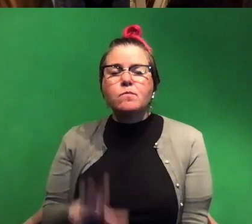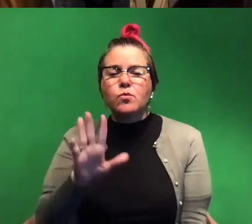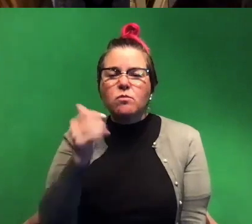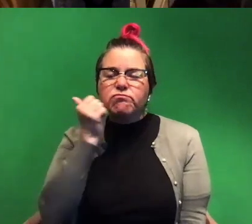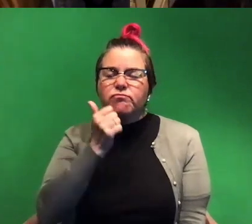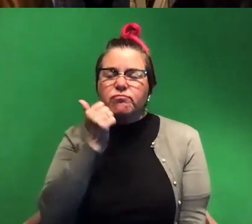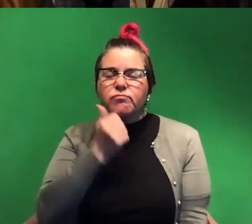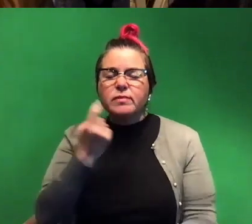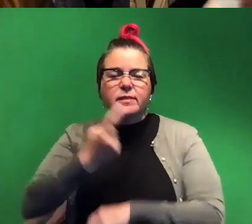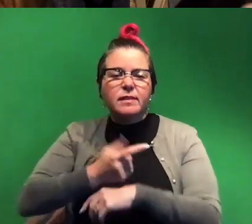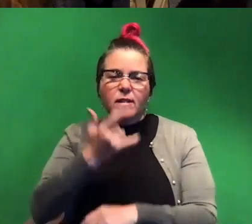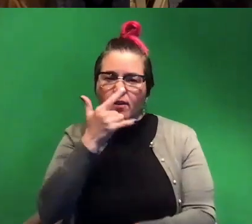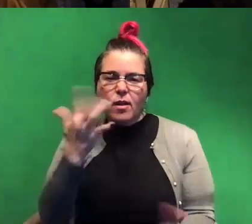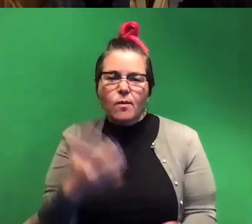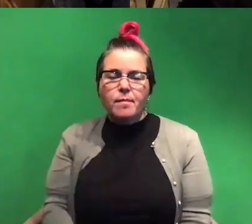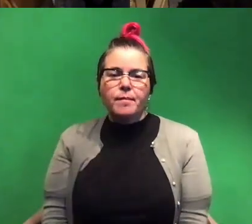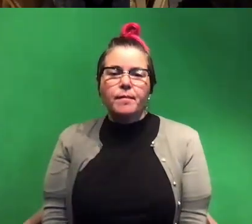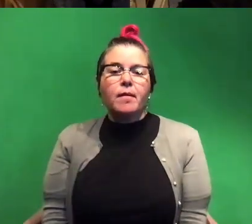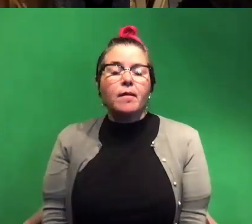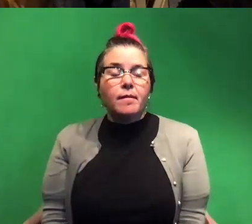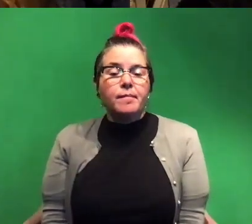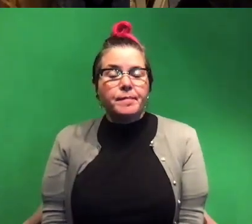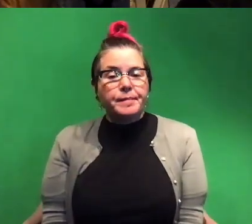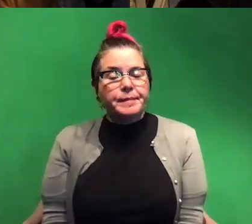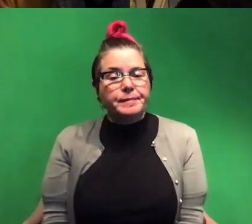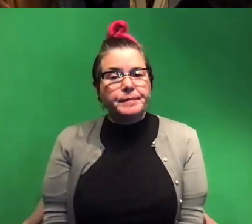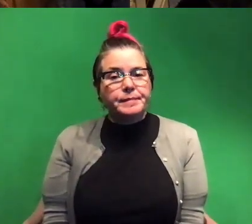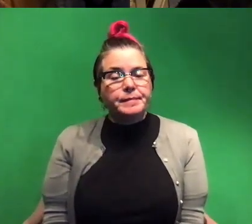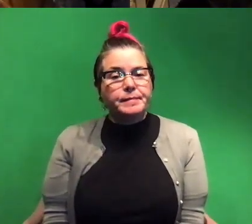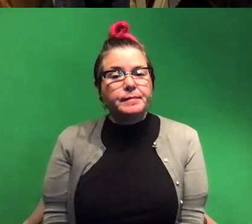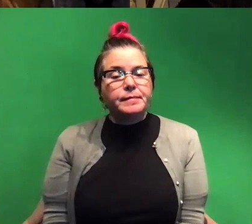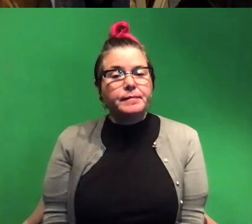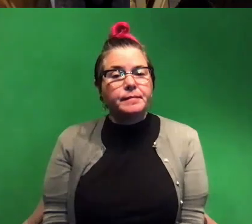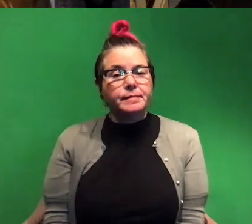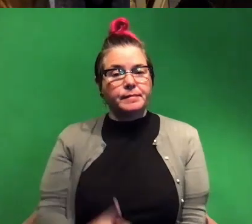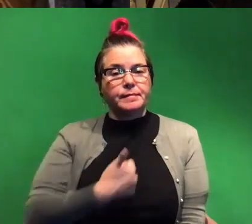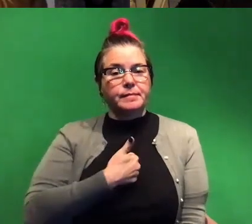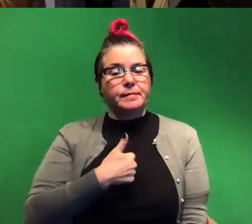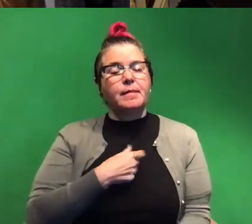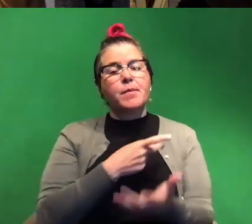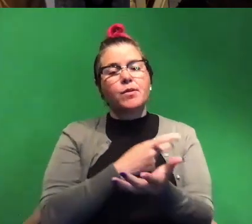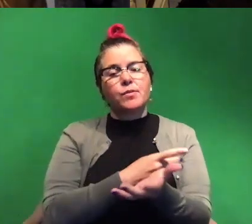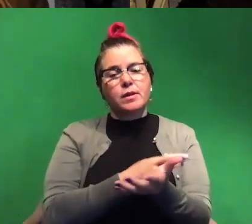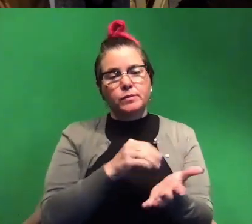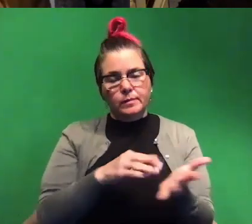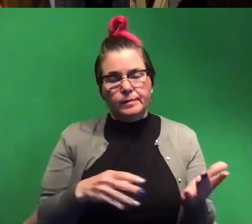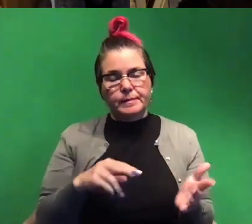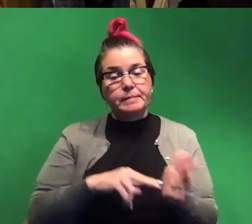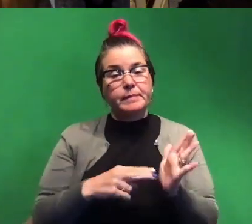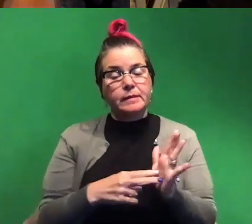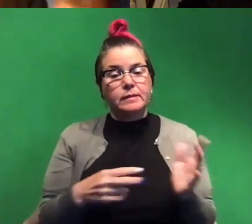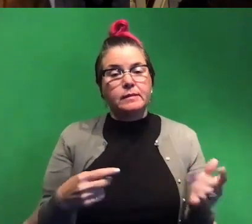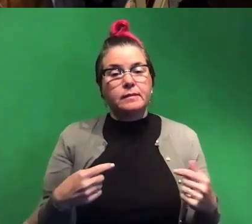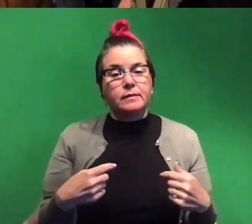in your job look like? Yeah. So because I'm a grad student, what that means is that